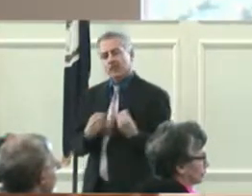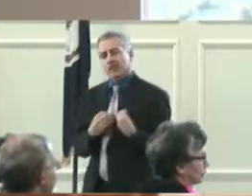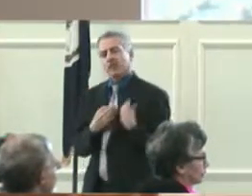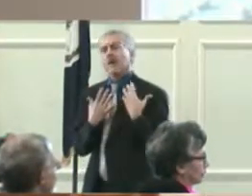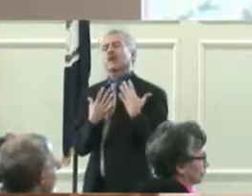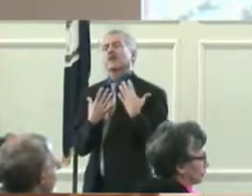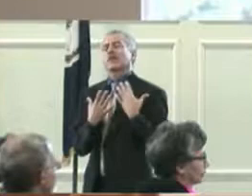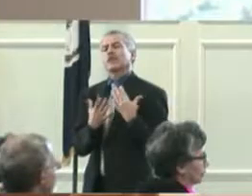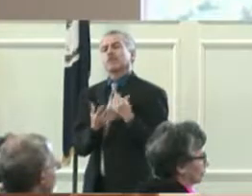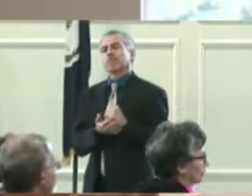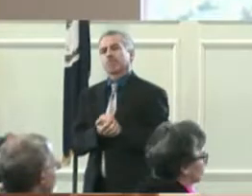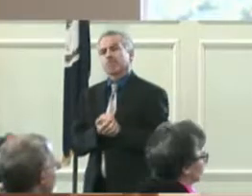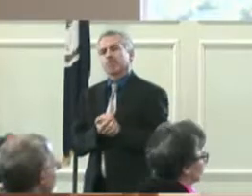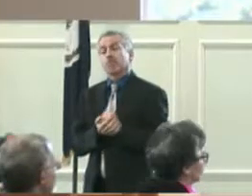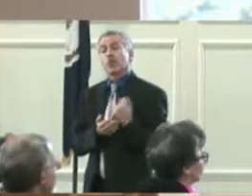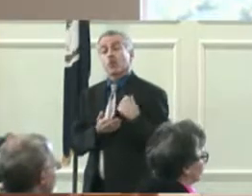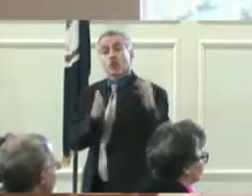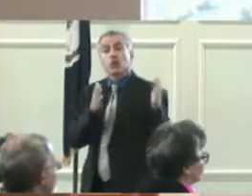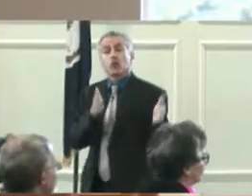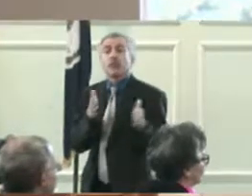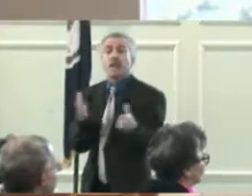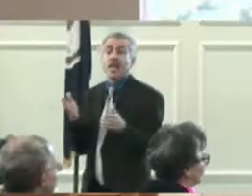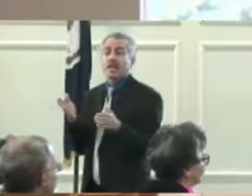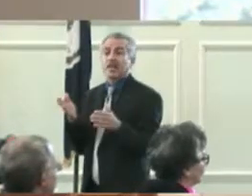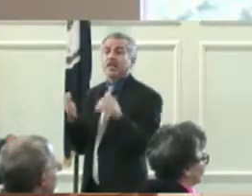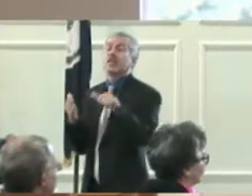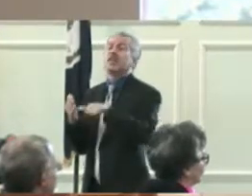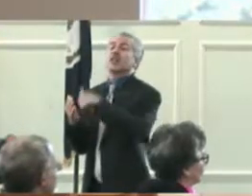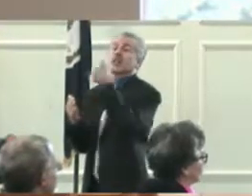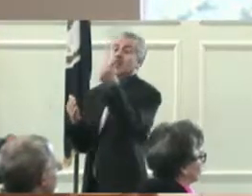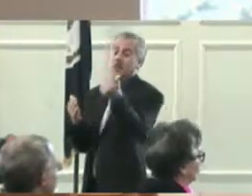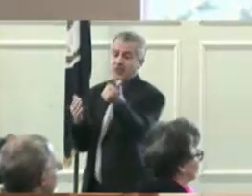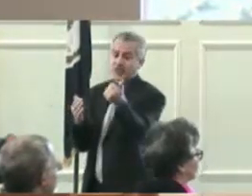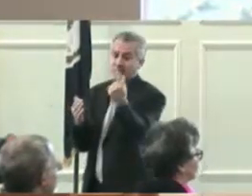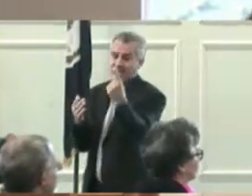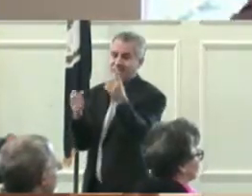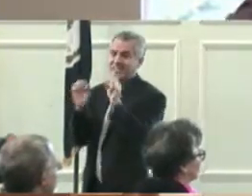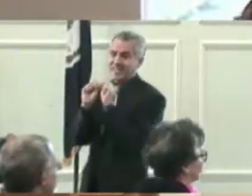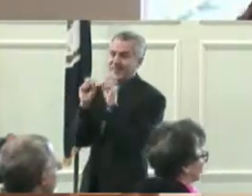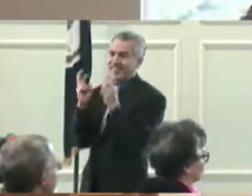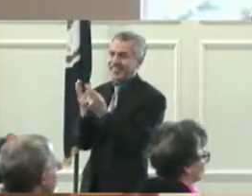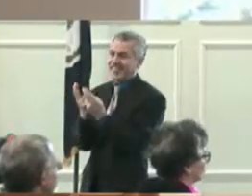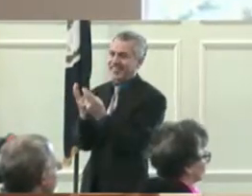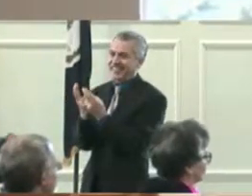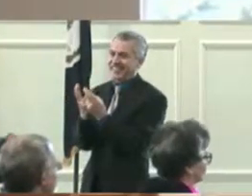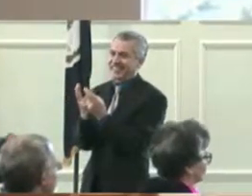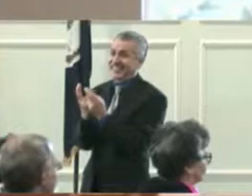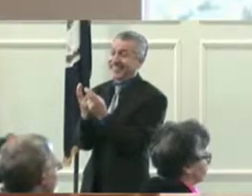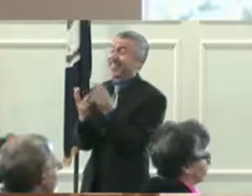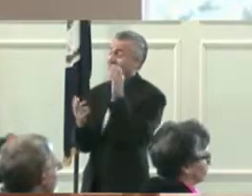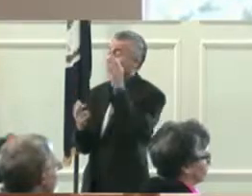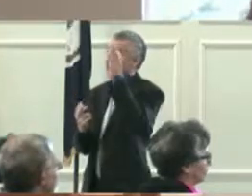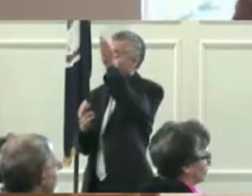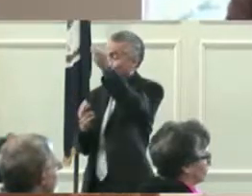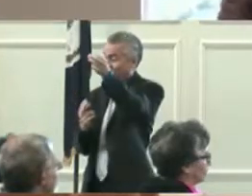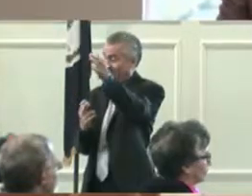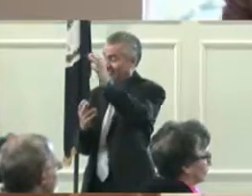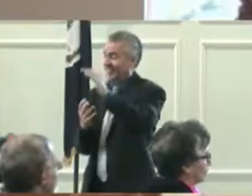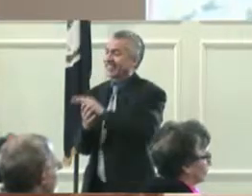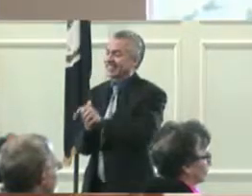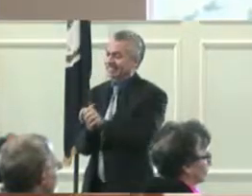to plan another one. Maybe not next month, but another one in the future. All